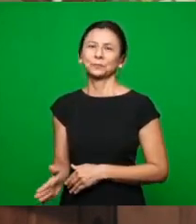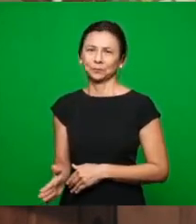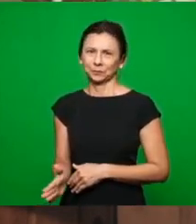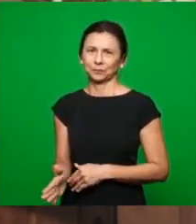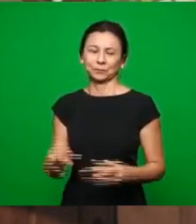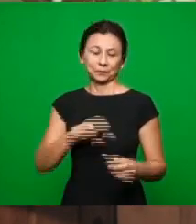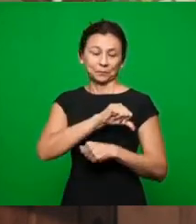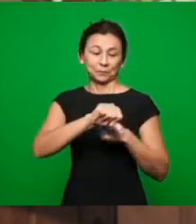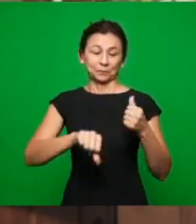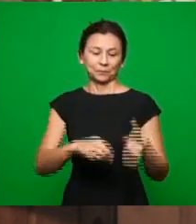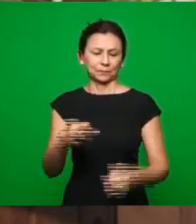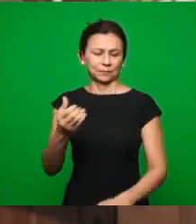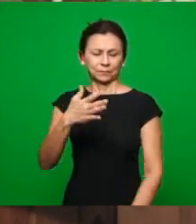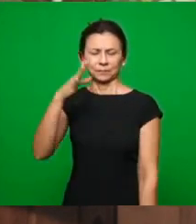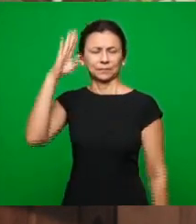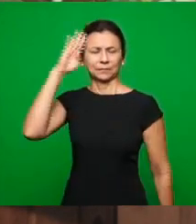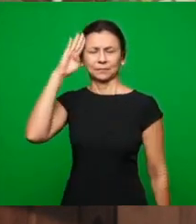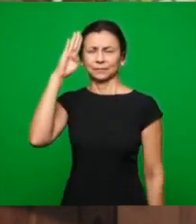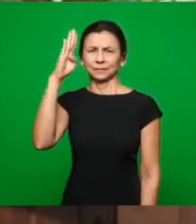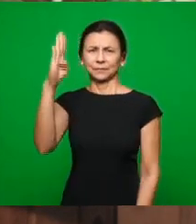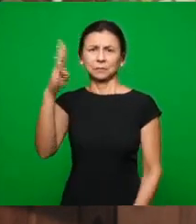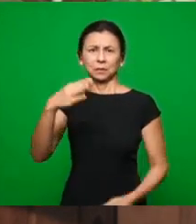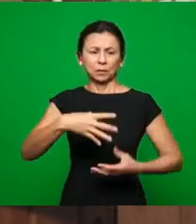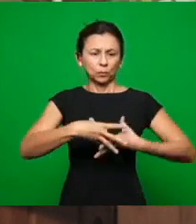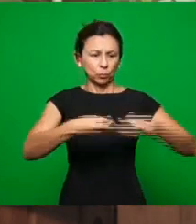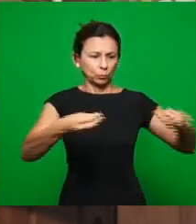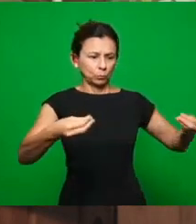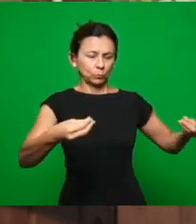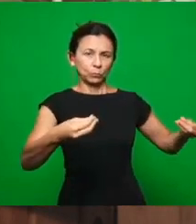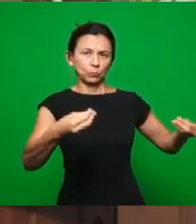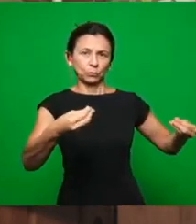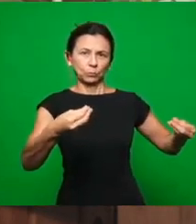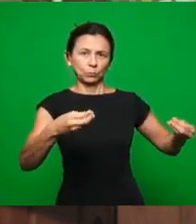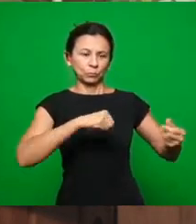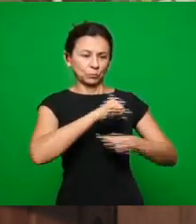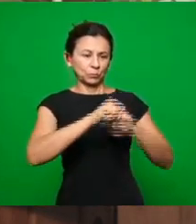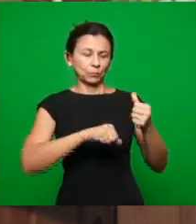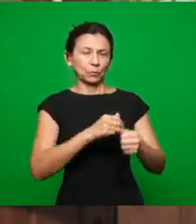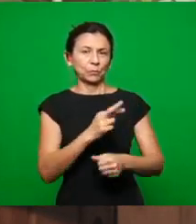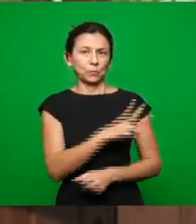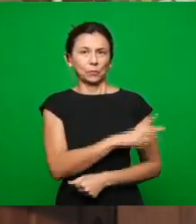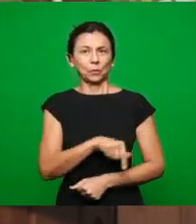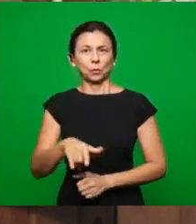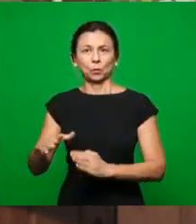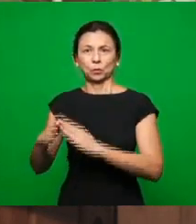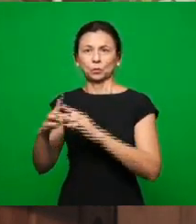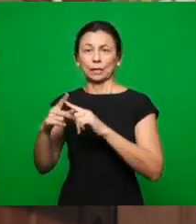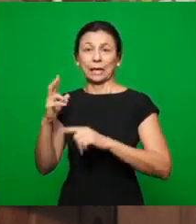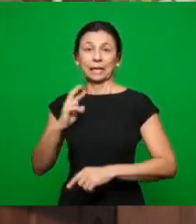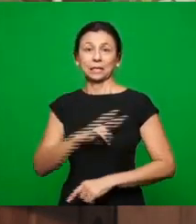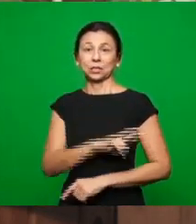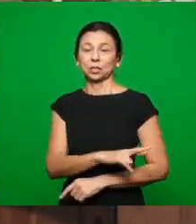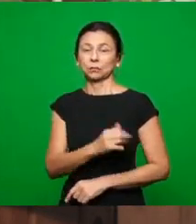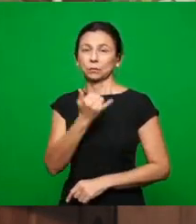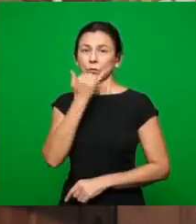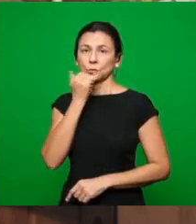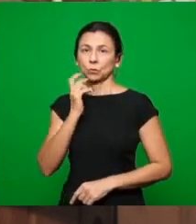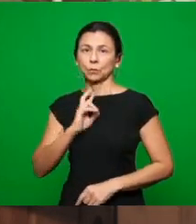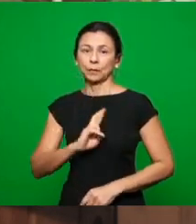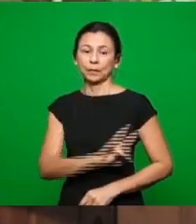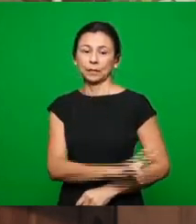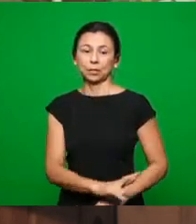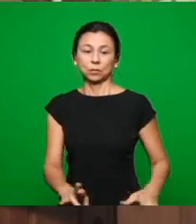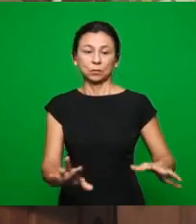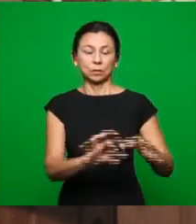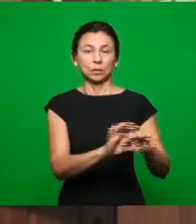new birth was fundamental. And the new birth vanished when the church got mixed up with the state